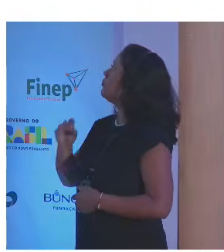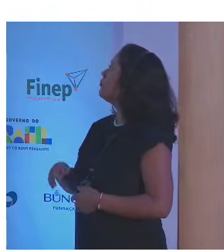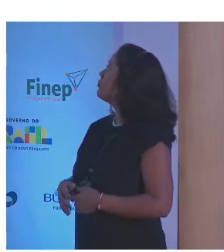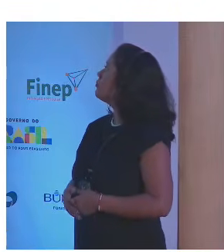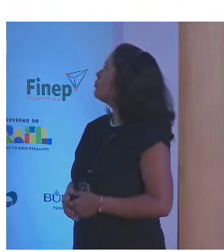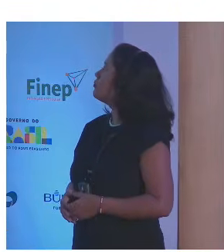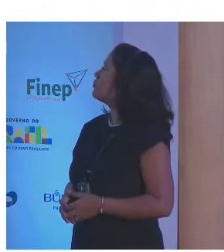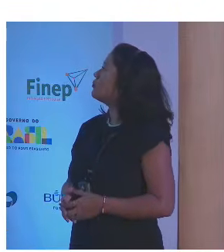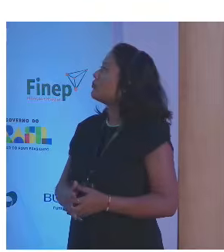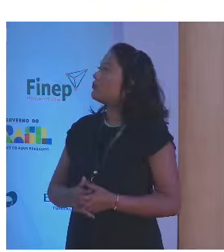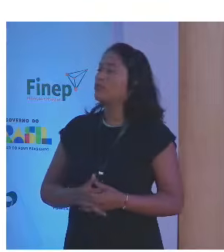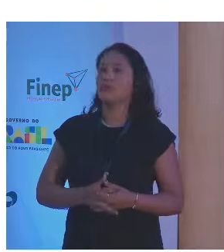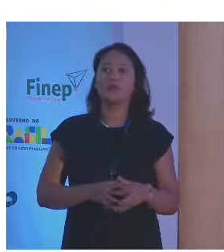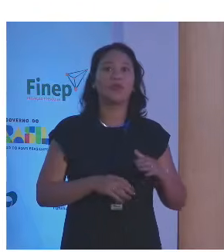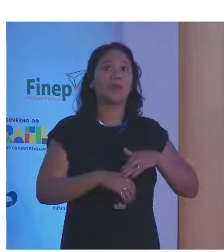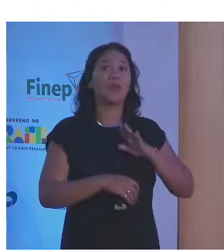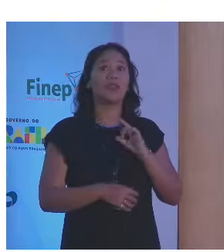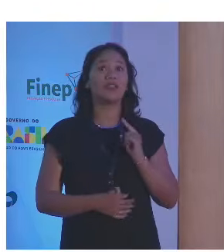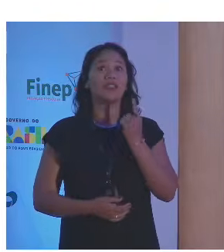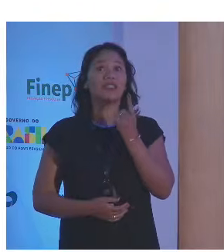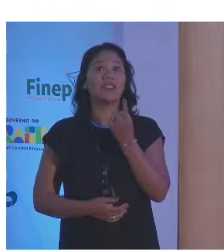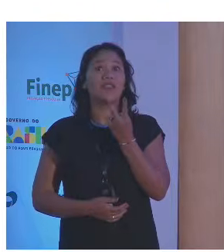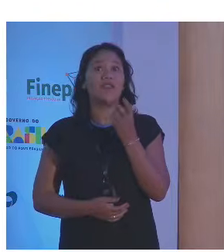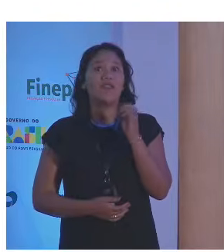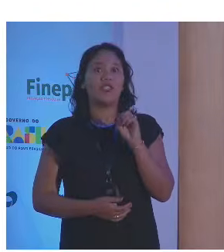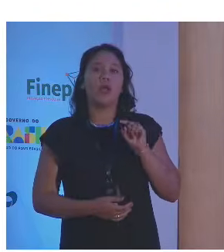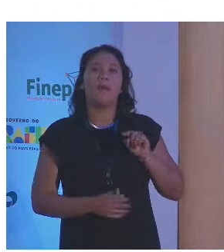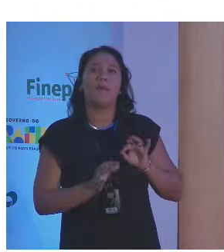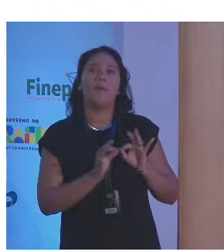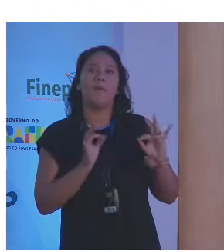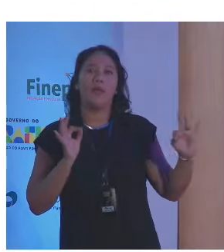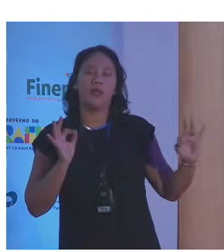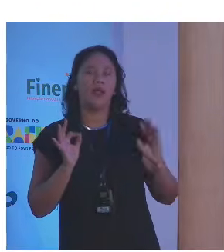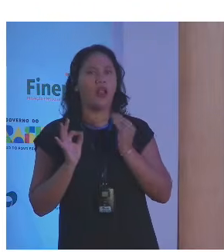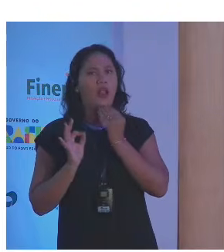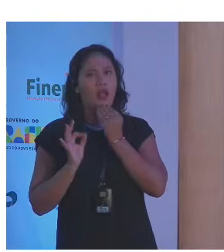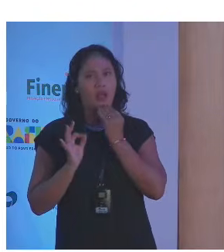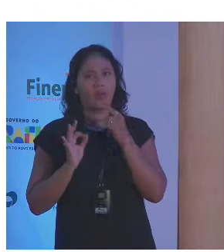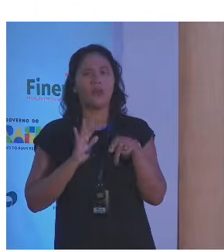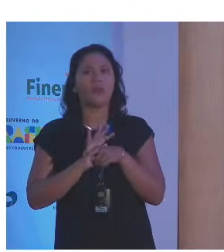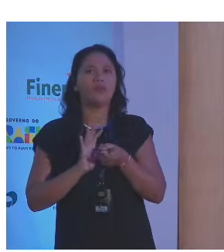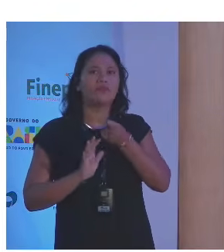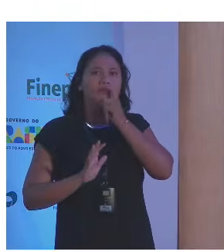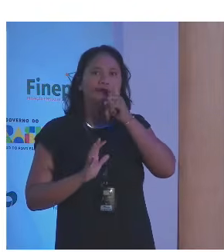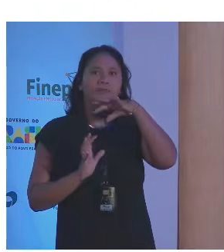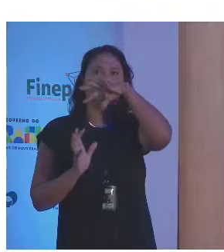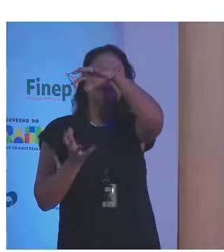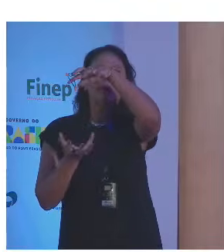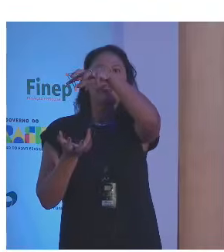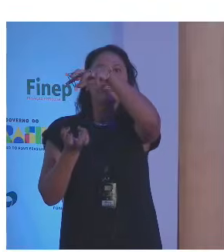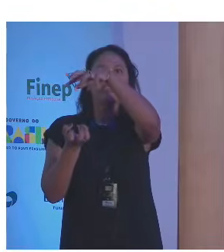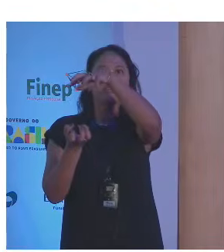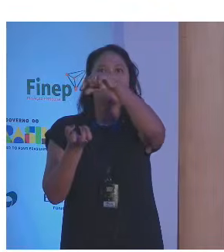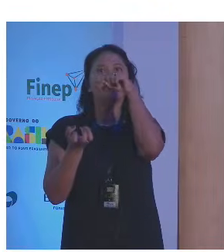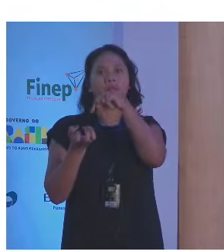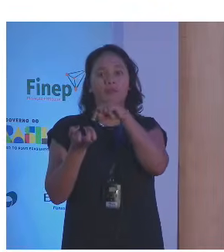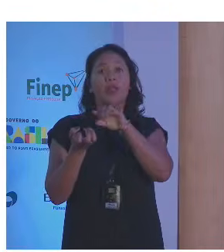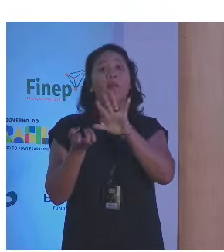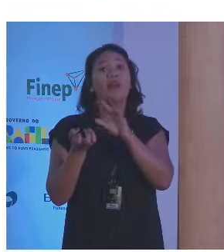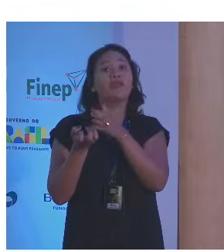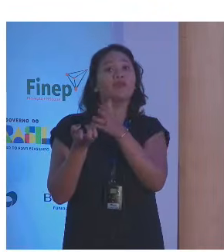meters because of the glaciation and the interglaciation stages. But since